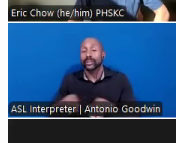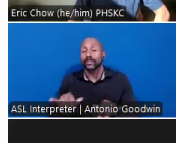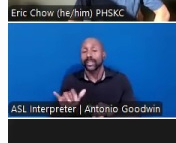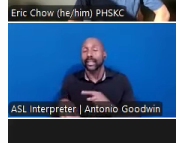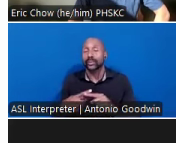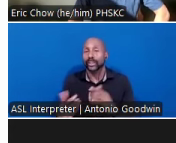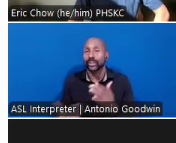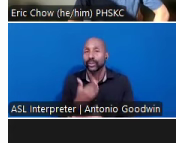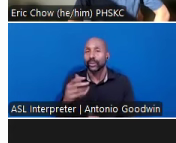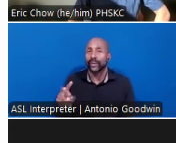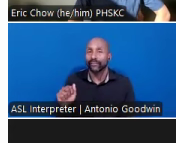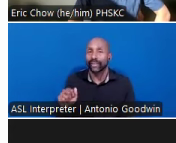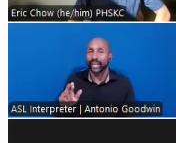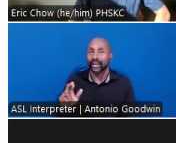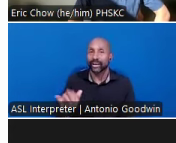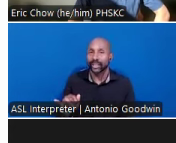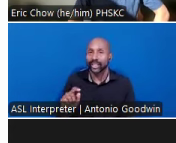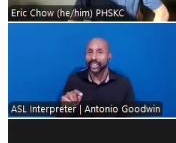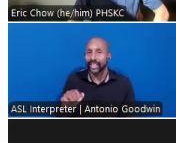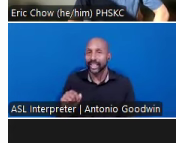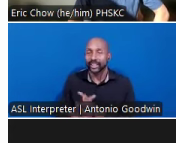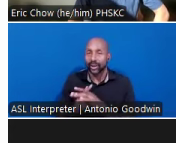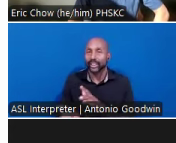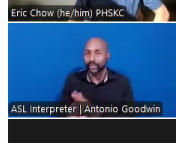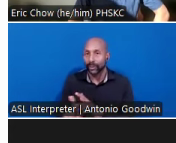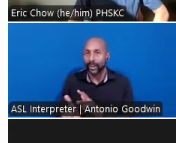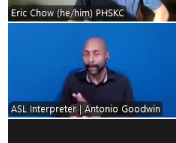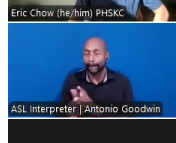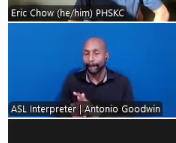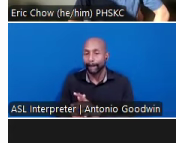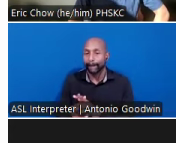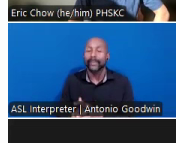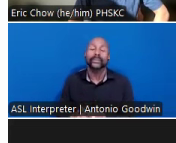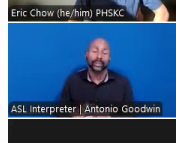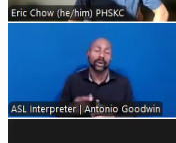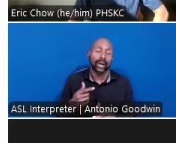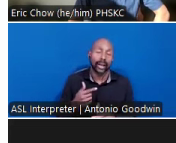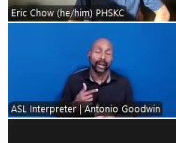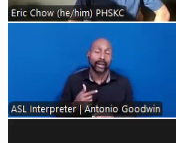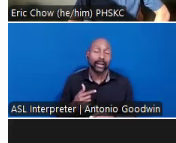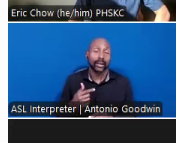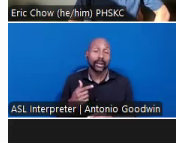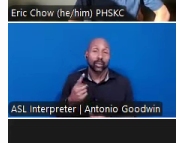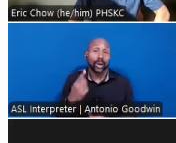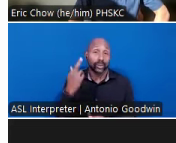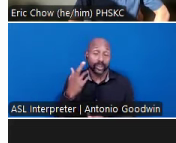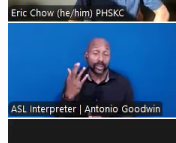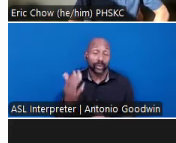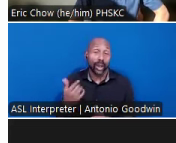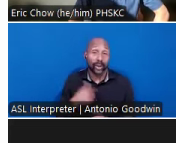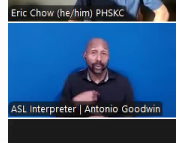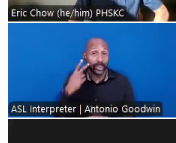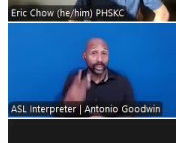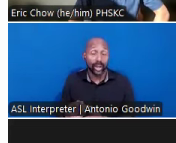emerge. And so I do worry that part of the reason why we start to see a summer wave is related to the fact that COVID managed